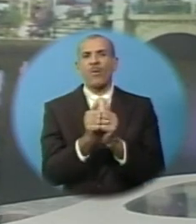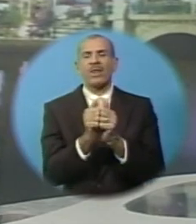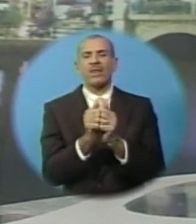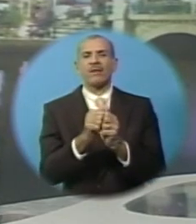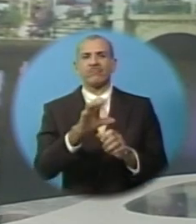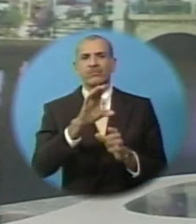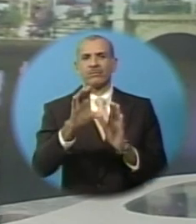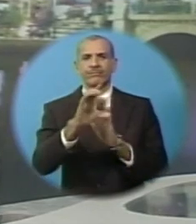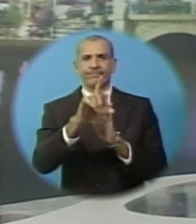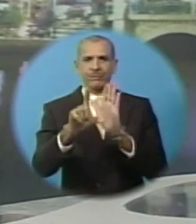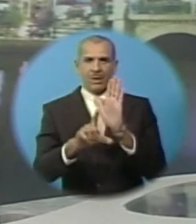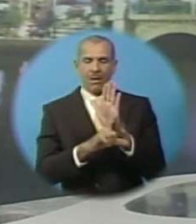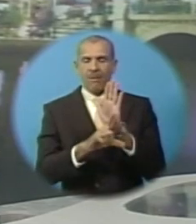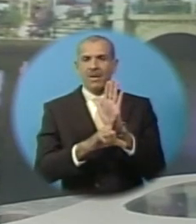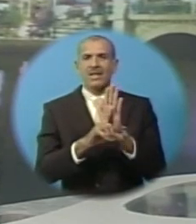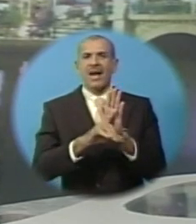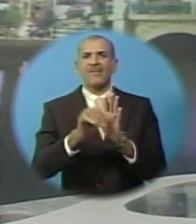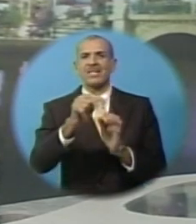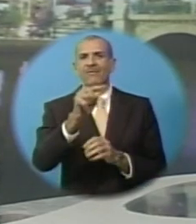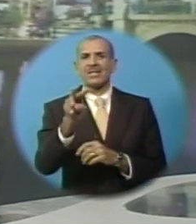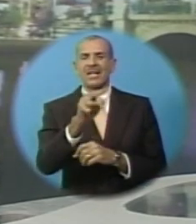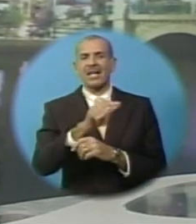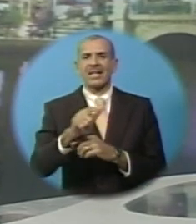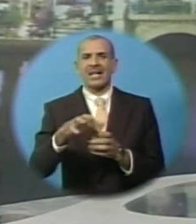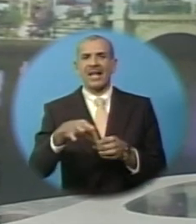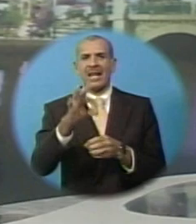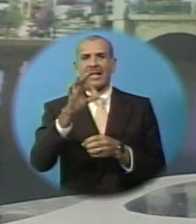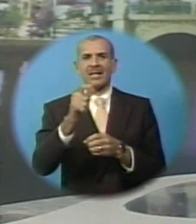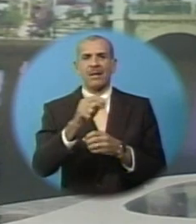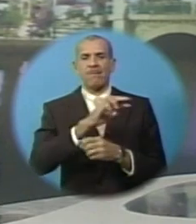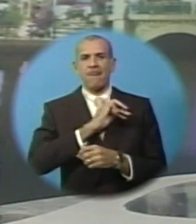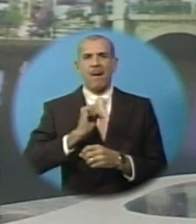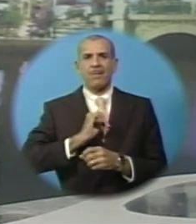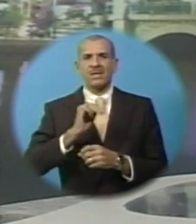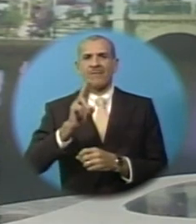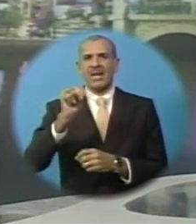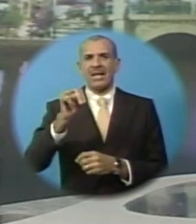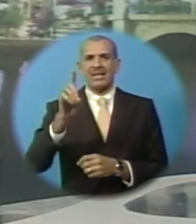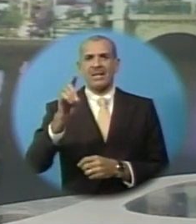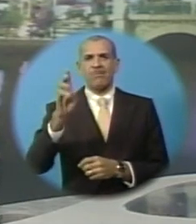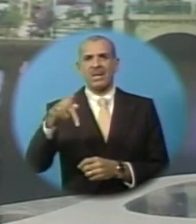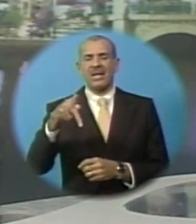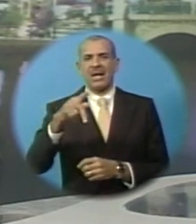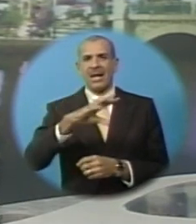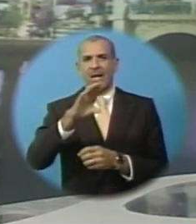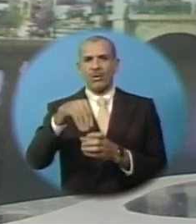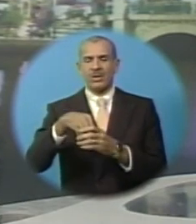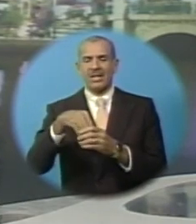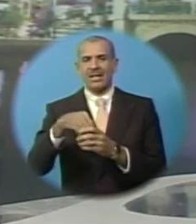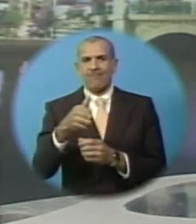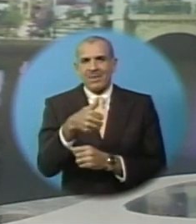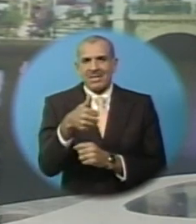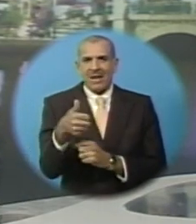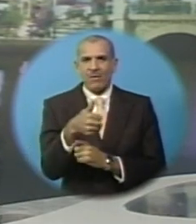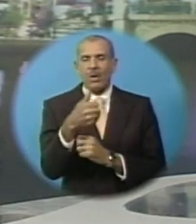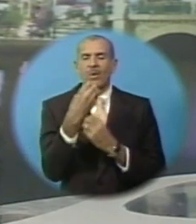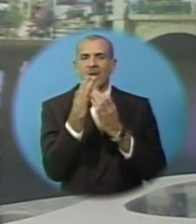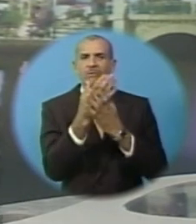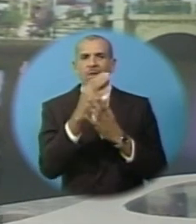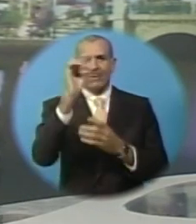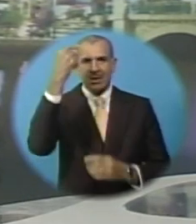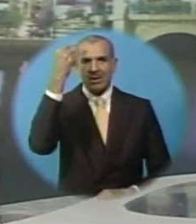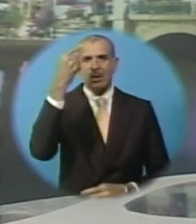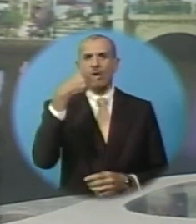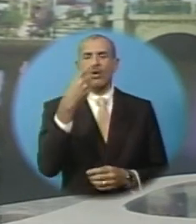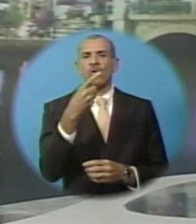Constitution of St. Vincent and the Grenadines, the elected members of the NDP, including himself, would advise the Governor-General whom they support